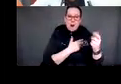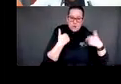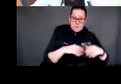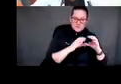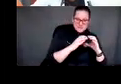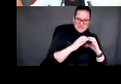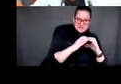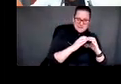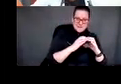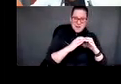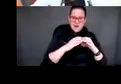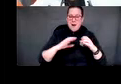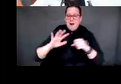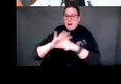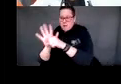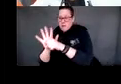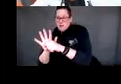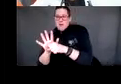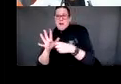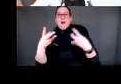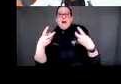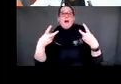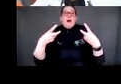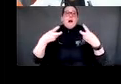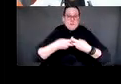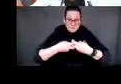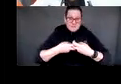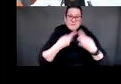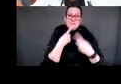this receptor. And that attachment allows the